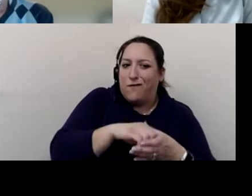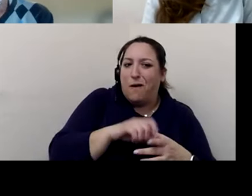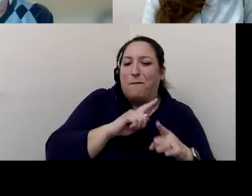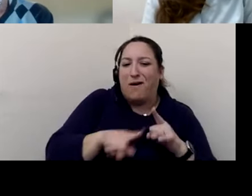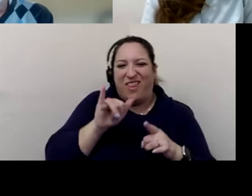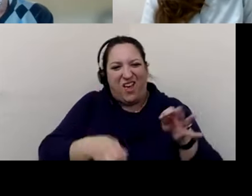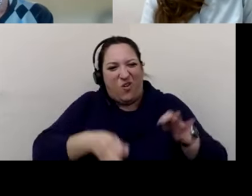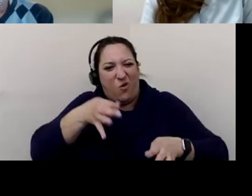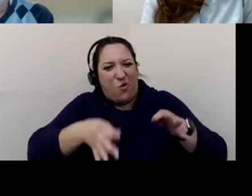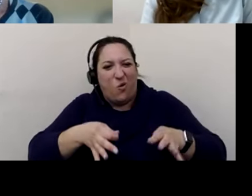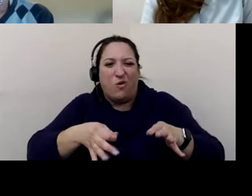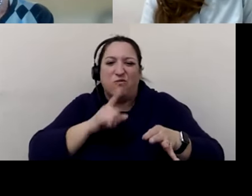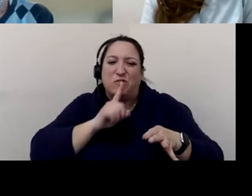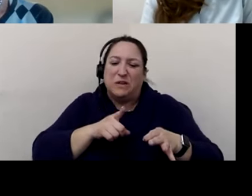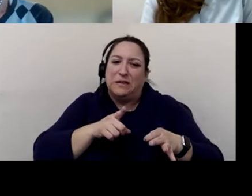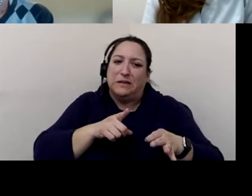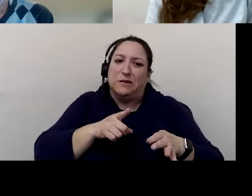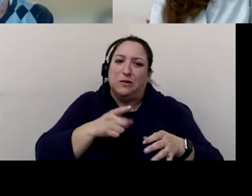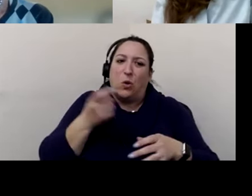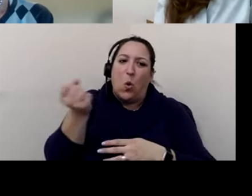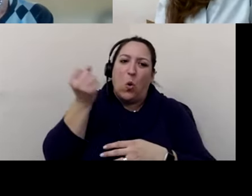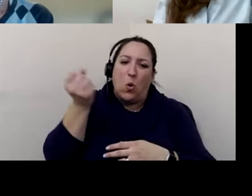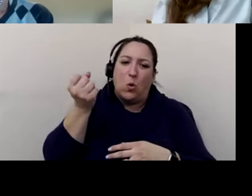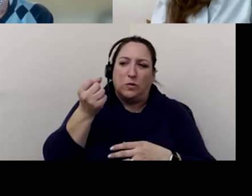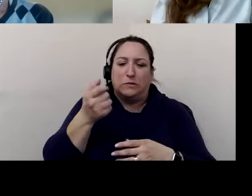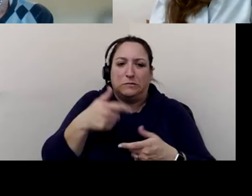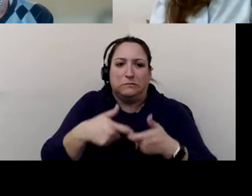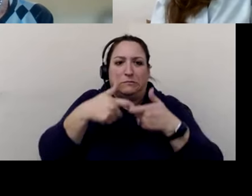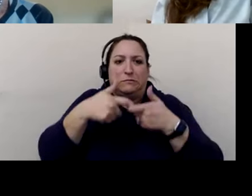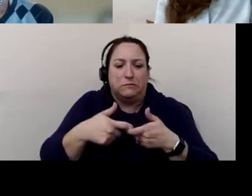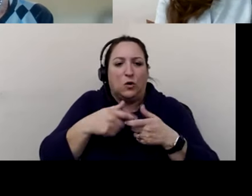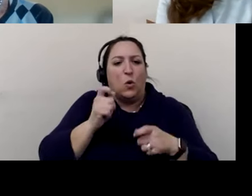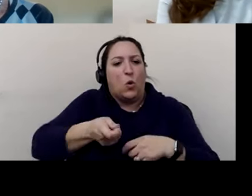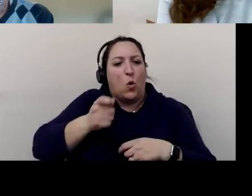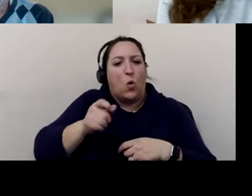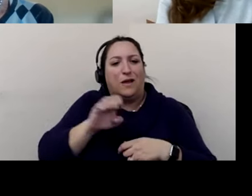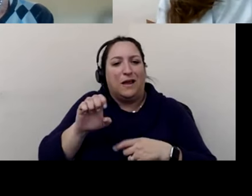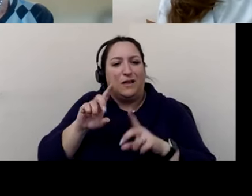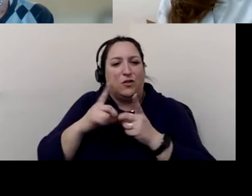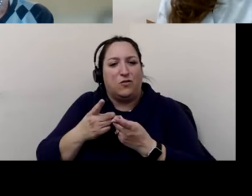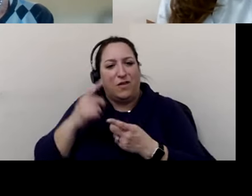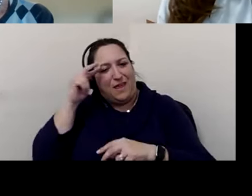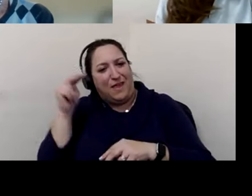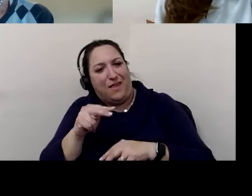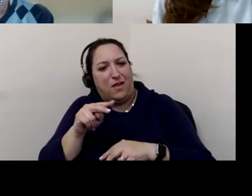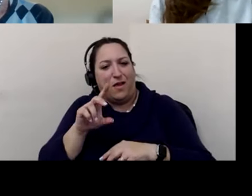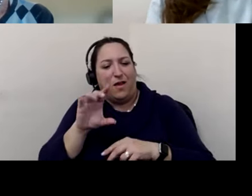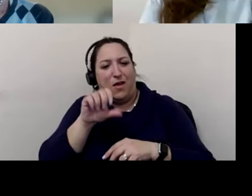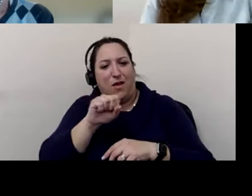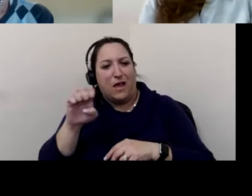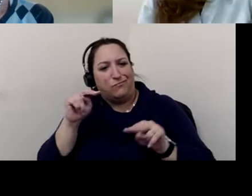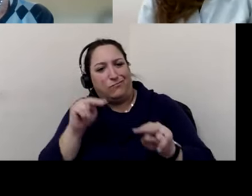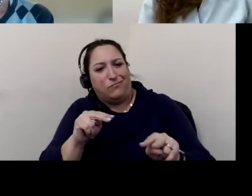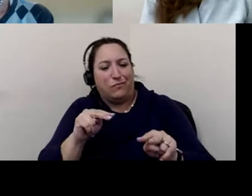court is a real backstop here. The court in the Eastern District, I think, considers this case to be one of the sort